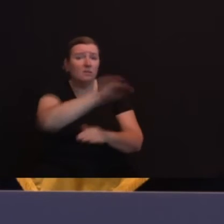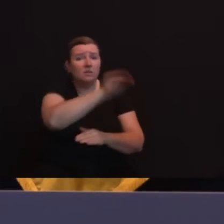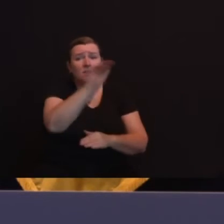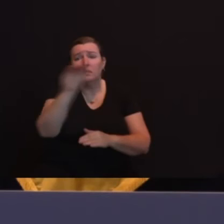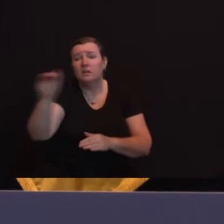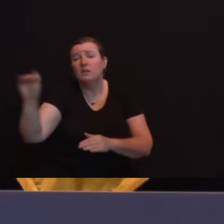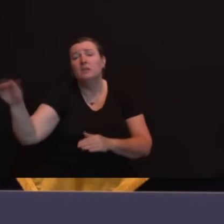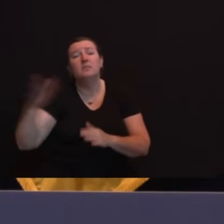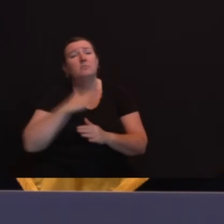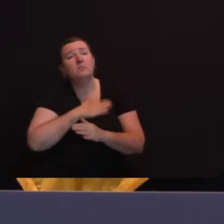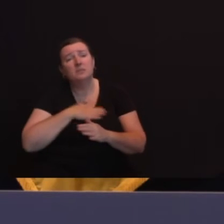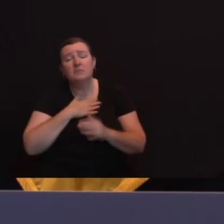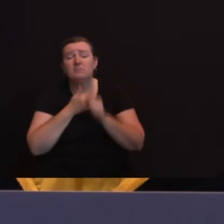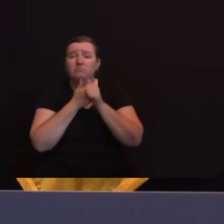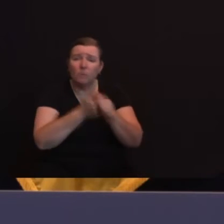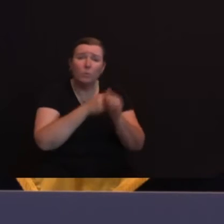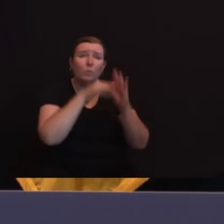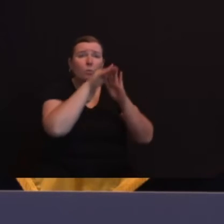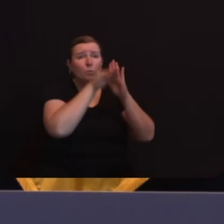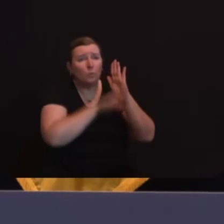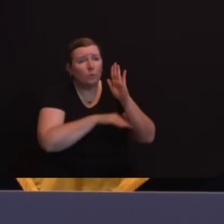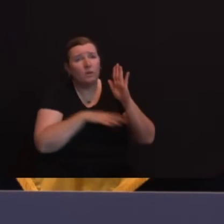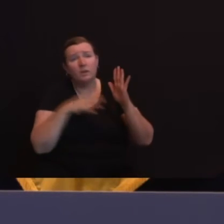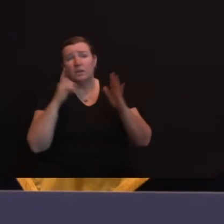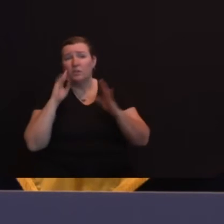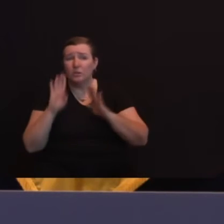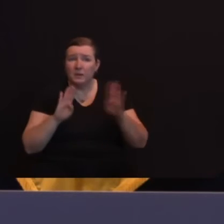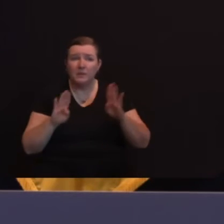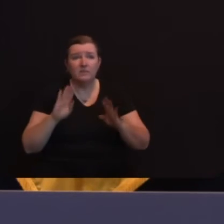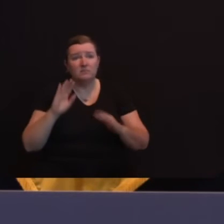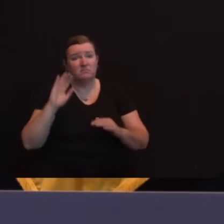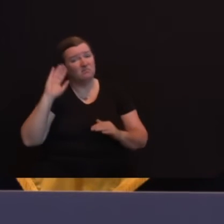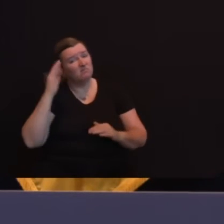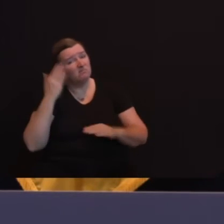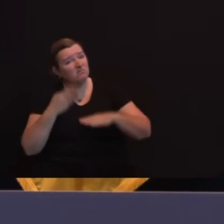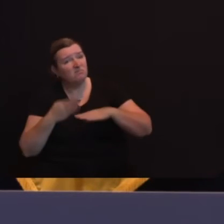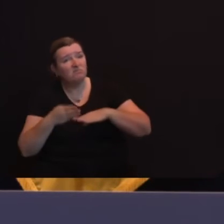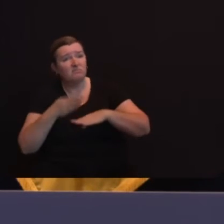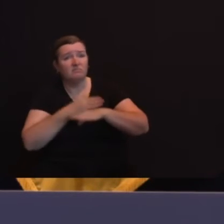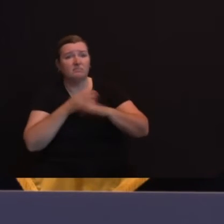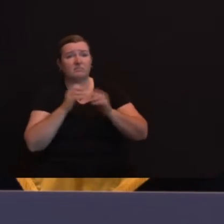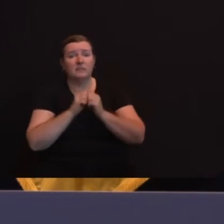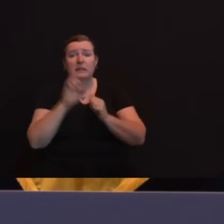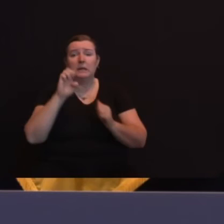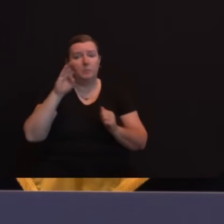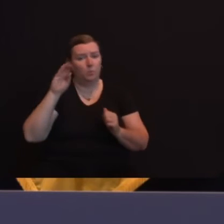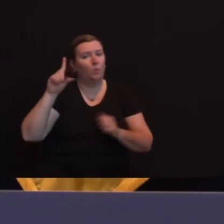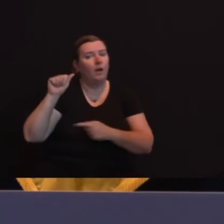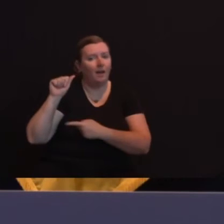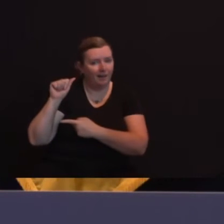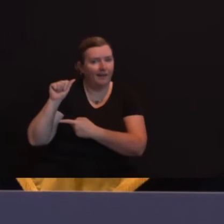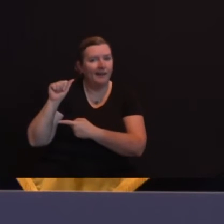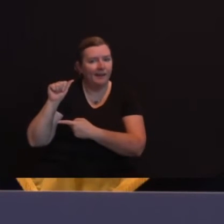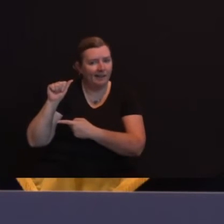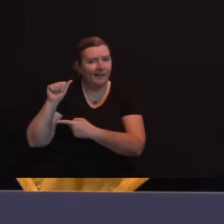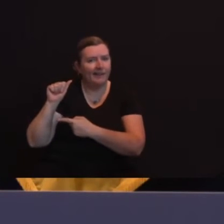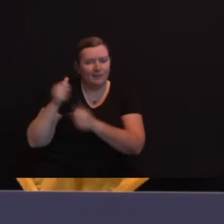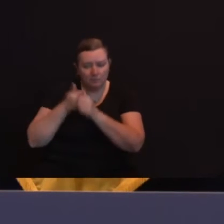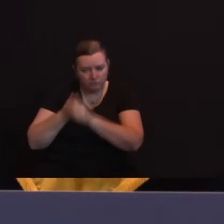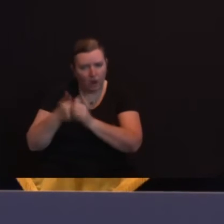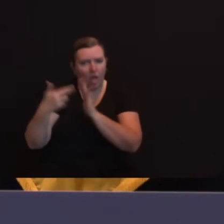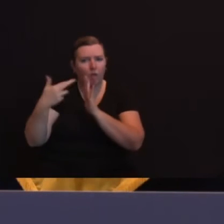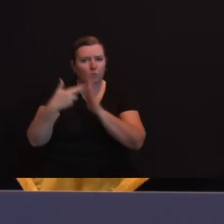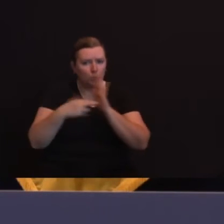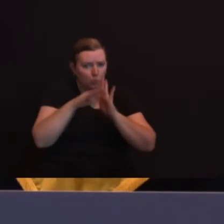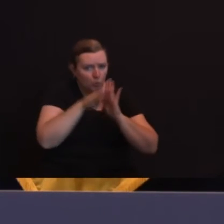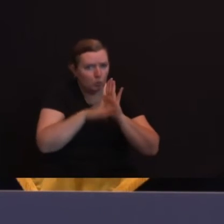and that behavior turned out to be better in that case, in the Ebola case, And to Judy's point, the behavior was better than the models